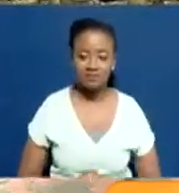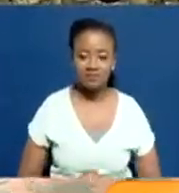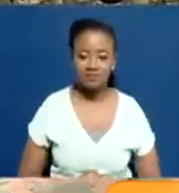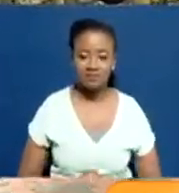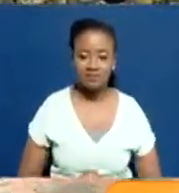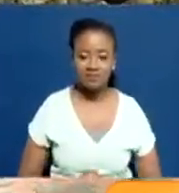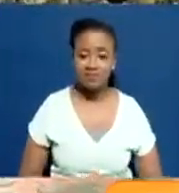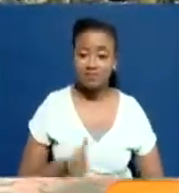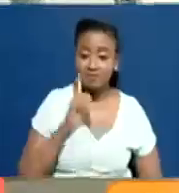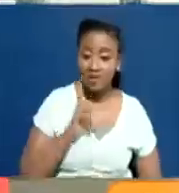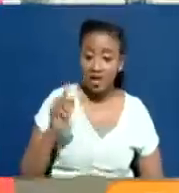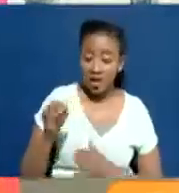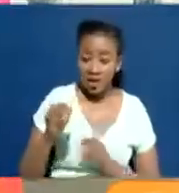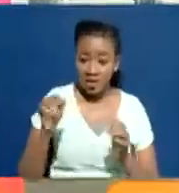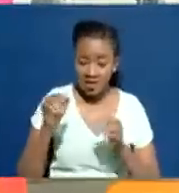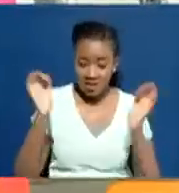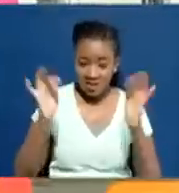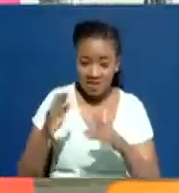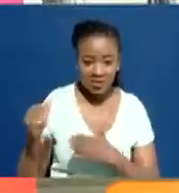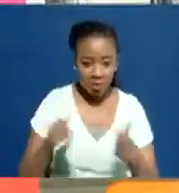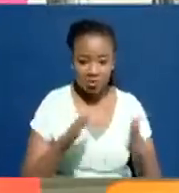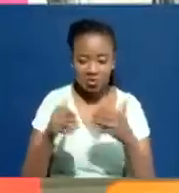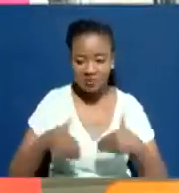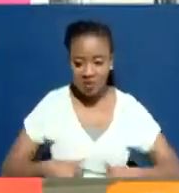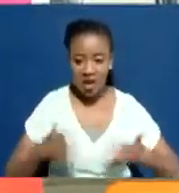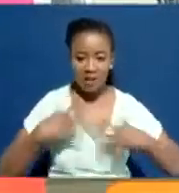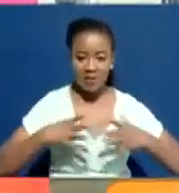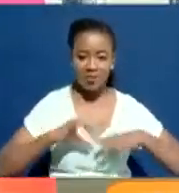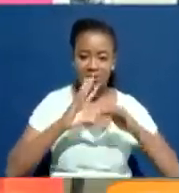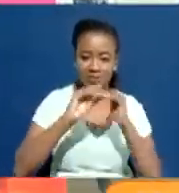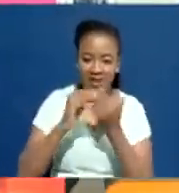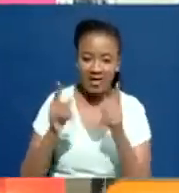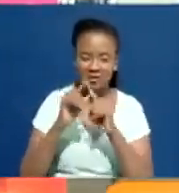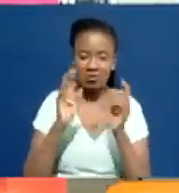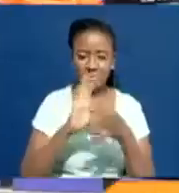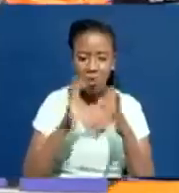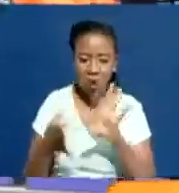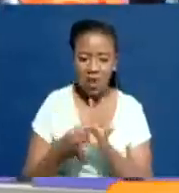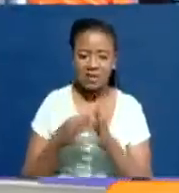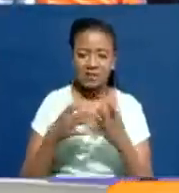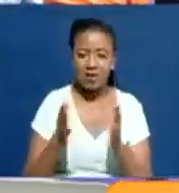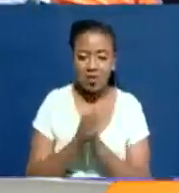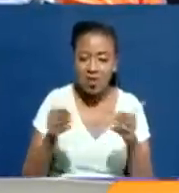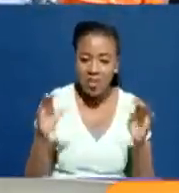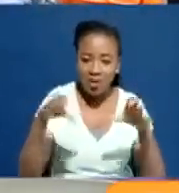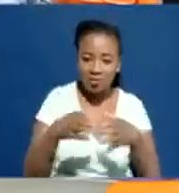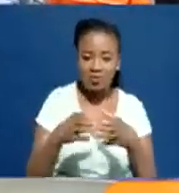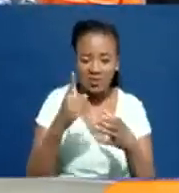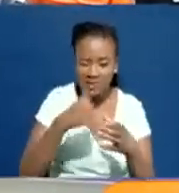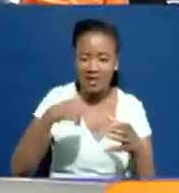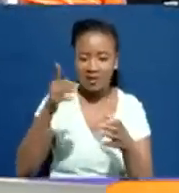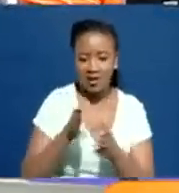The event was an opportunity for creators and young people to create and connect with their community in an authentic